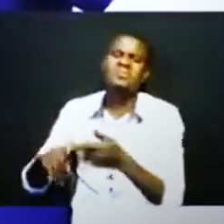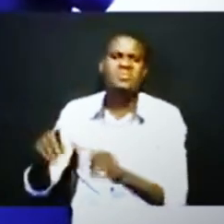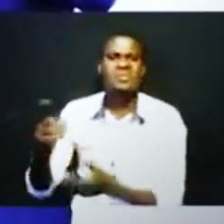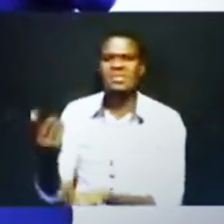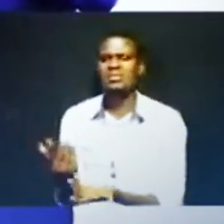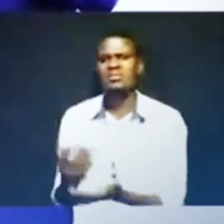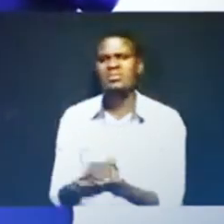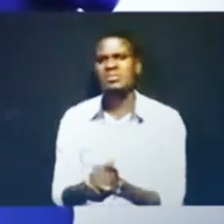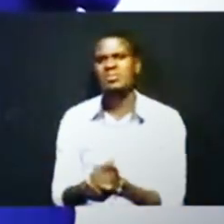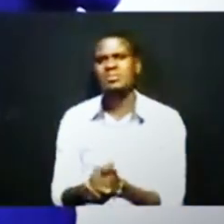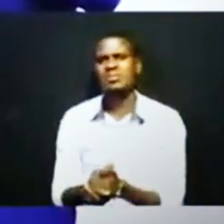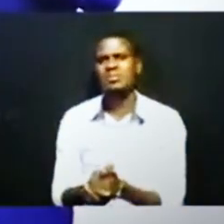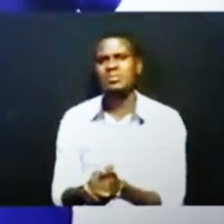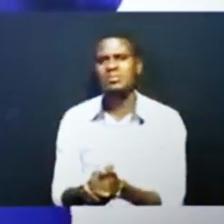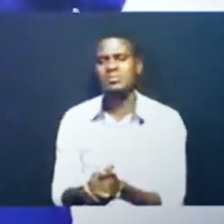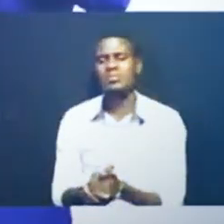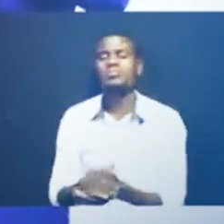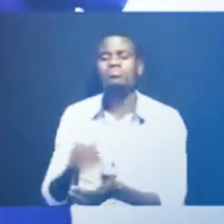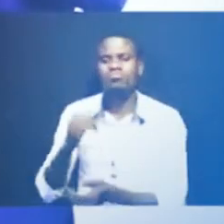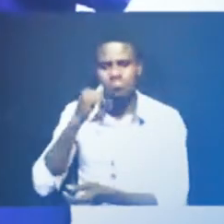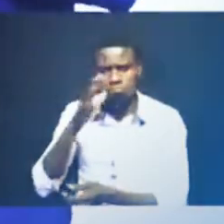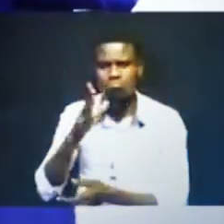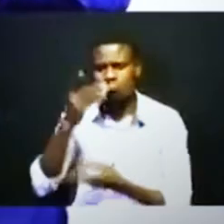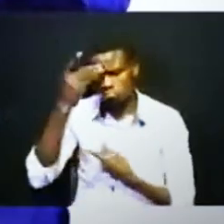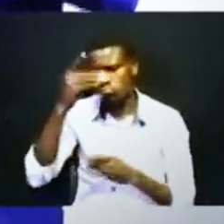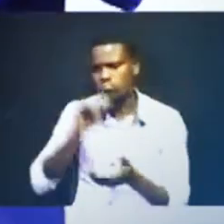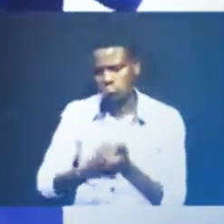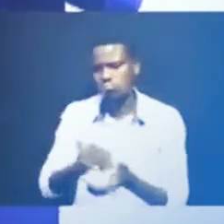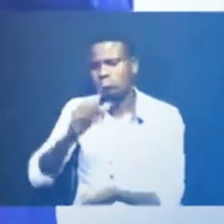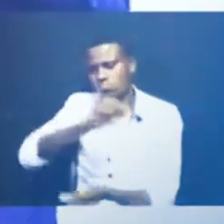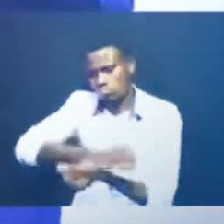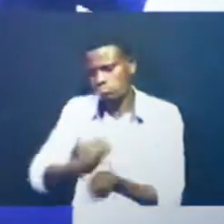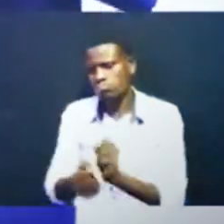woman decided to change and go the extra